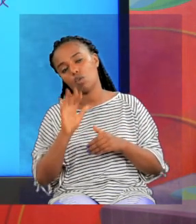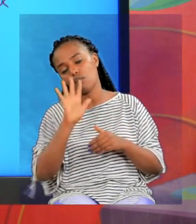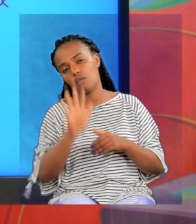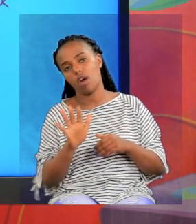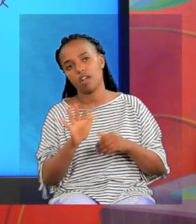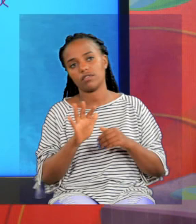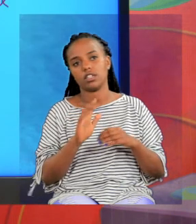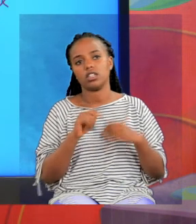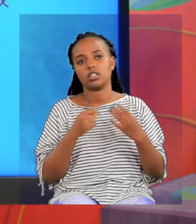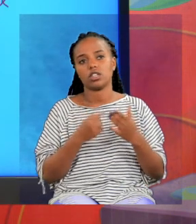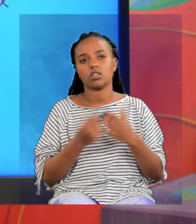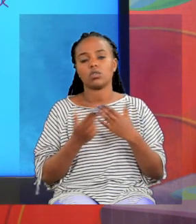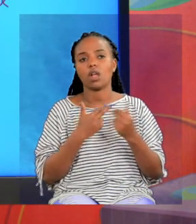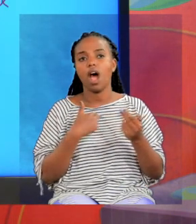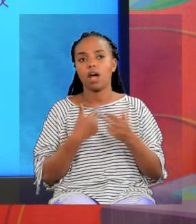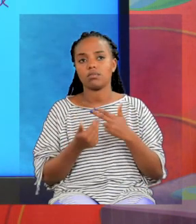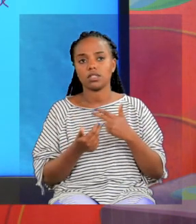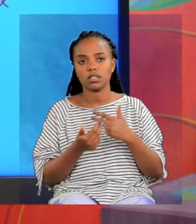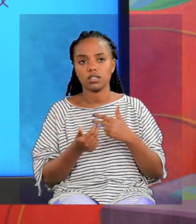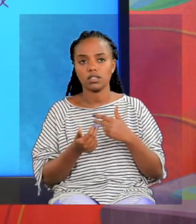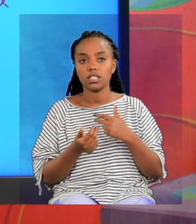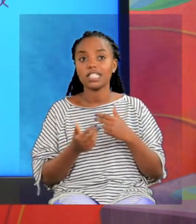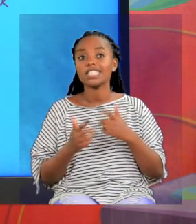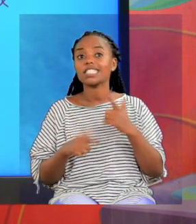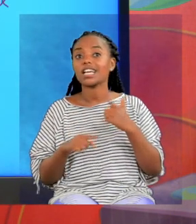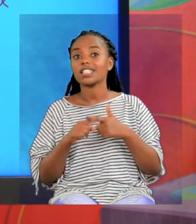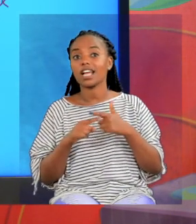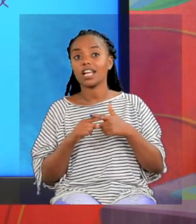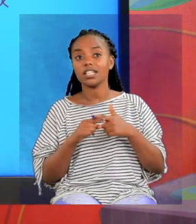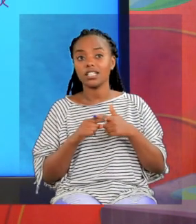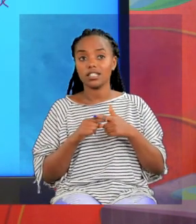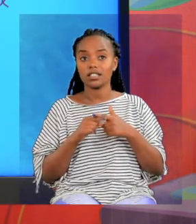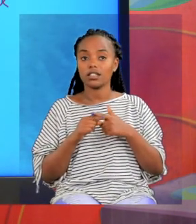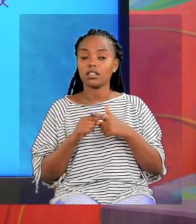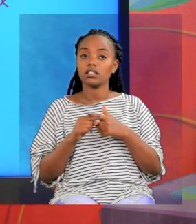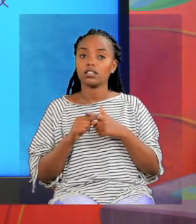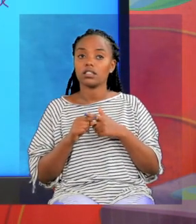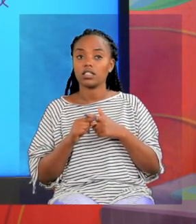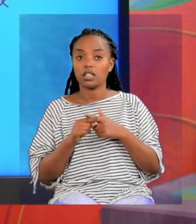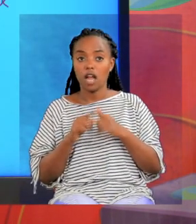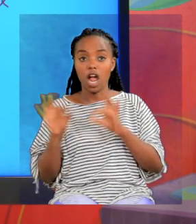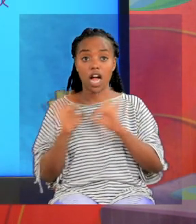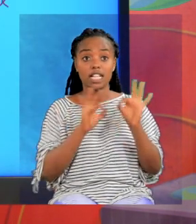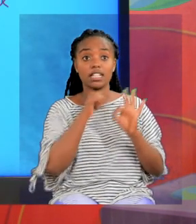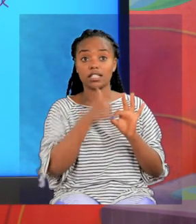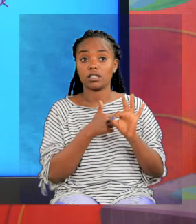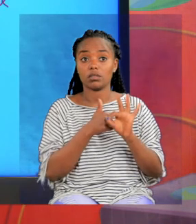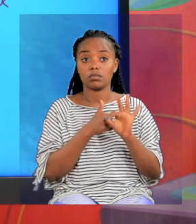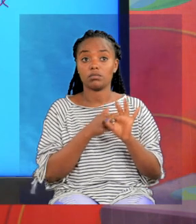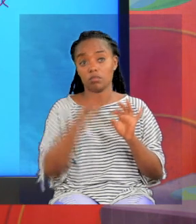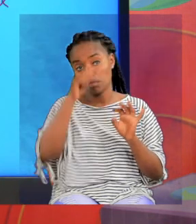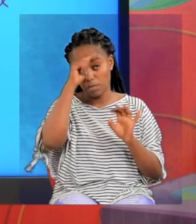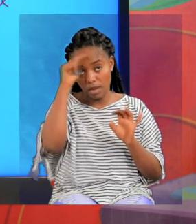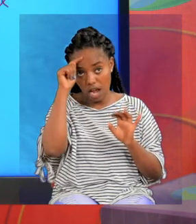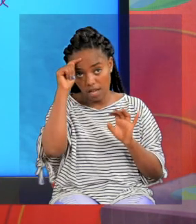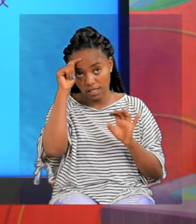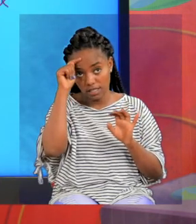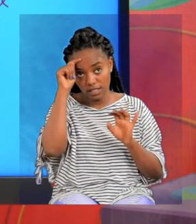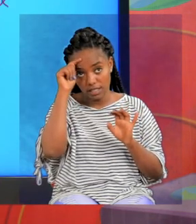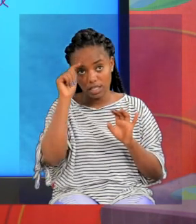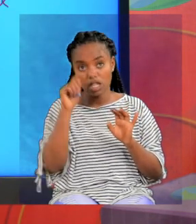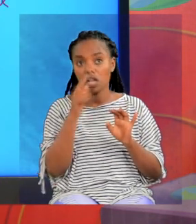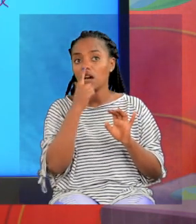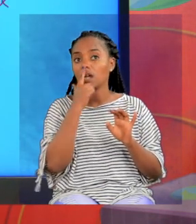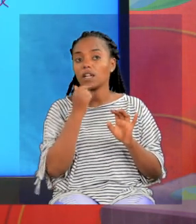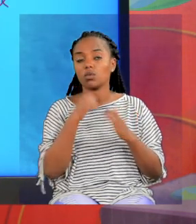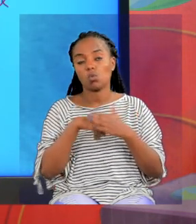5, times on the second, since not replaced, on second, the probability of black, given that red has